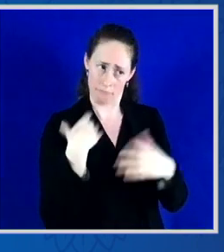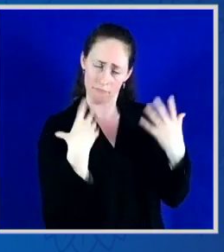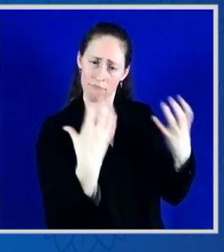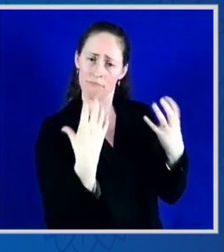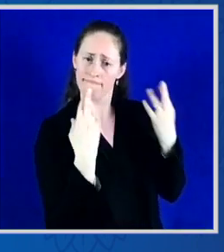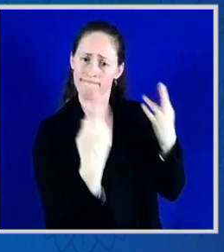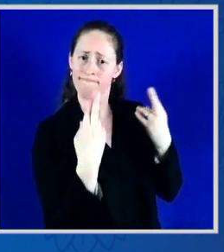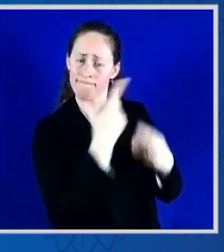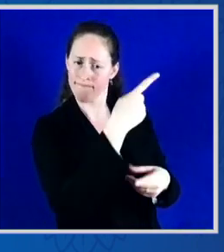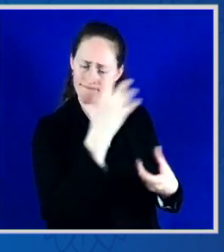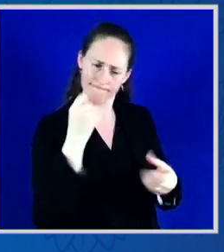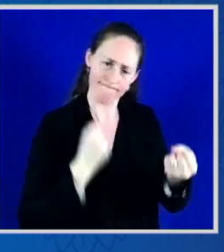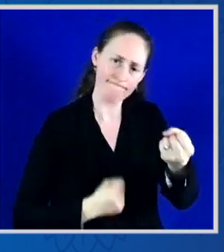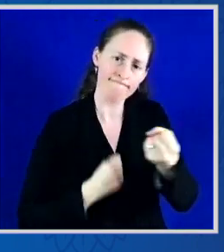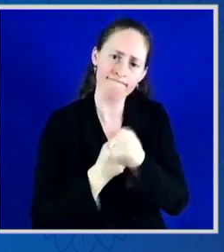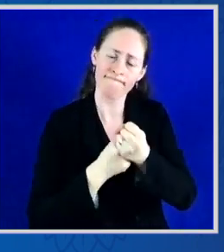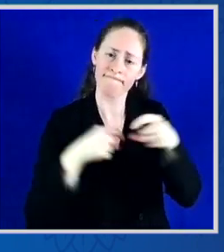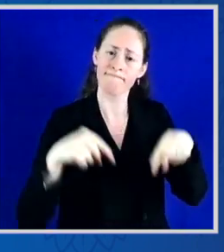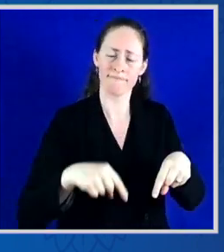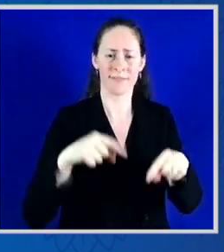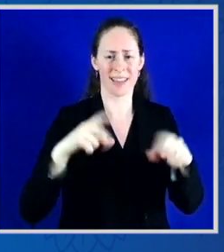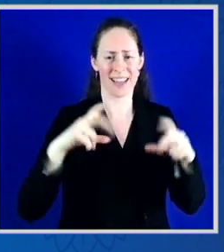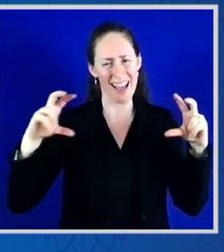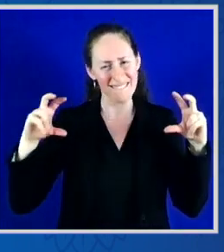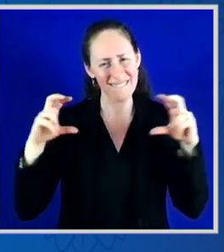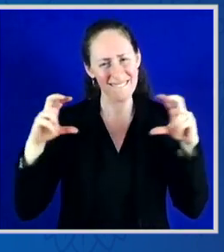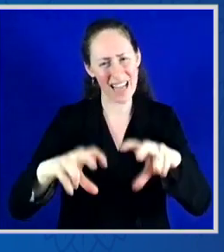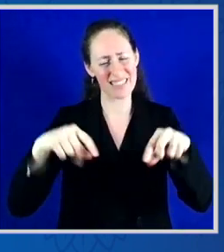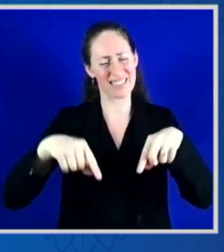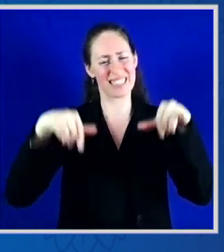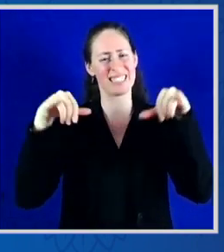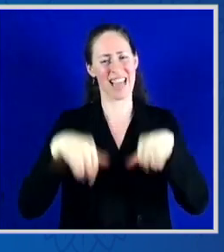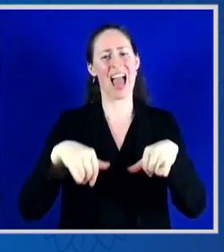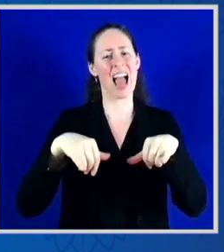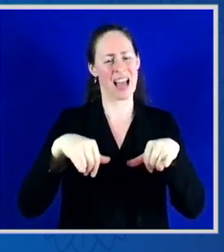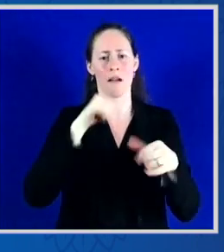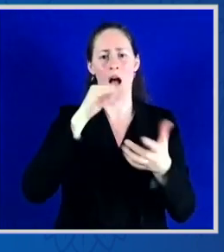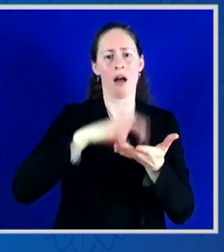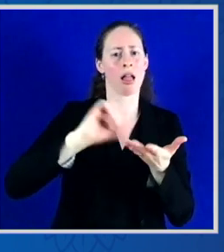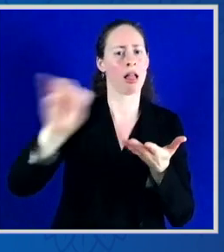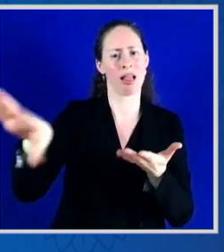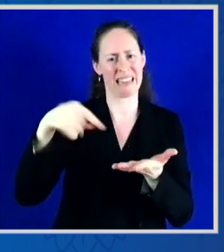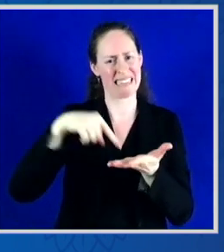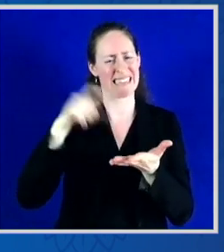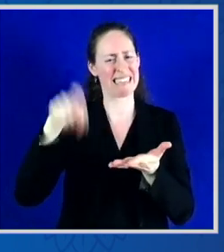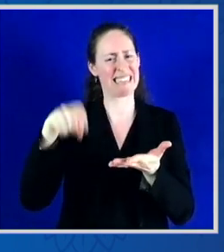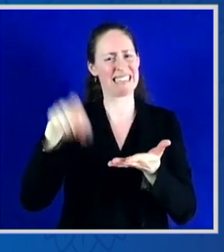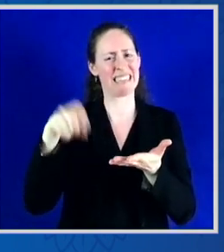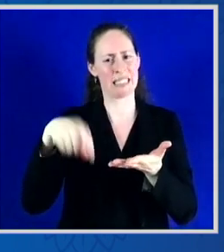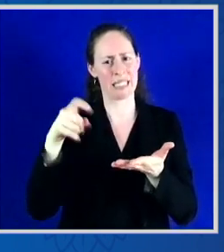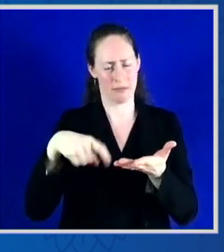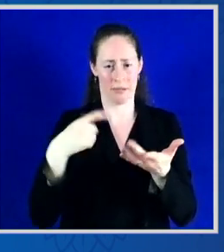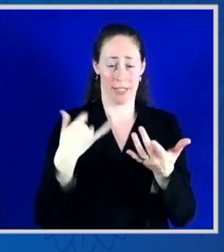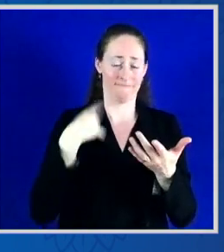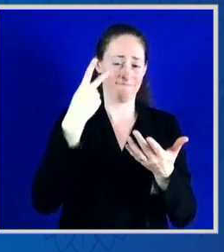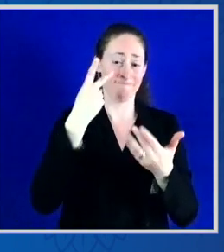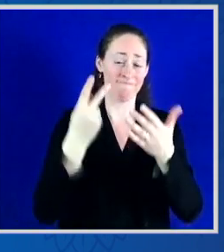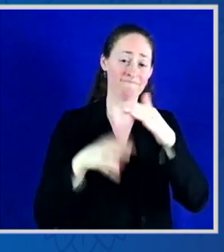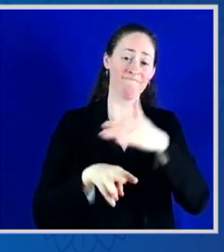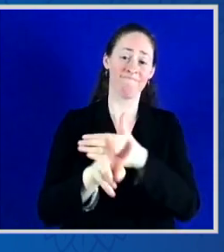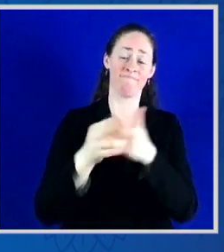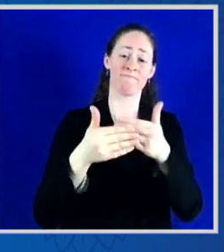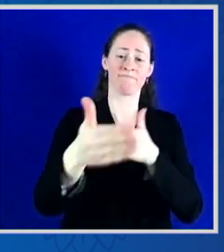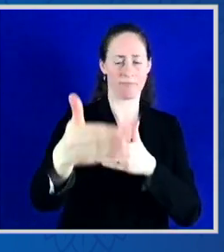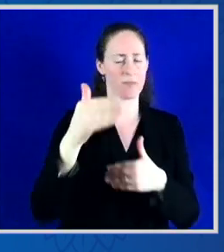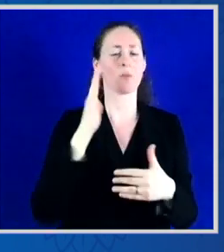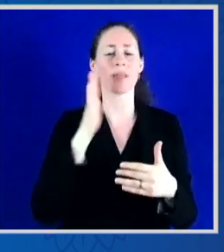plan. And I'm just confident and I'm hopeful that this is just the beginning of change and that we all come together and really fight to end this